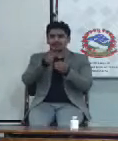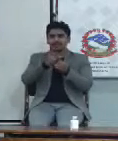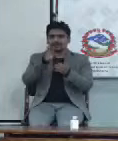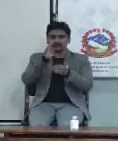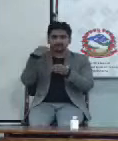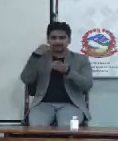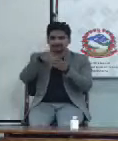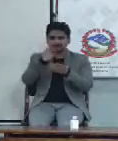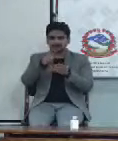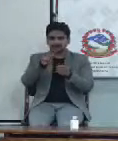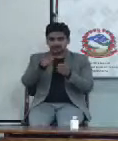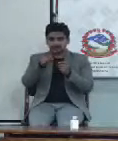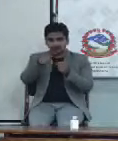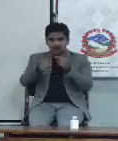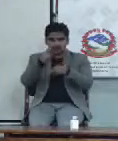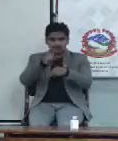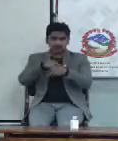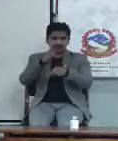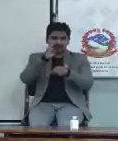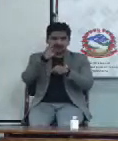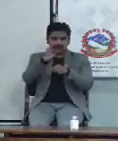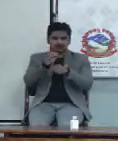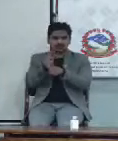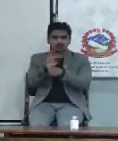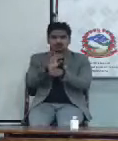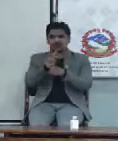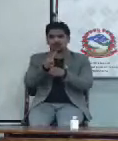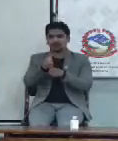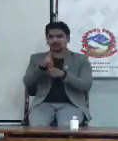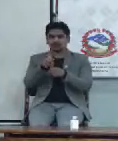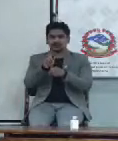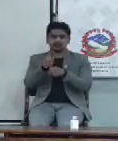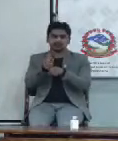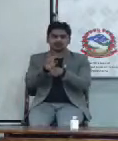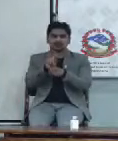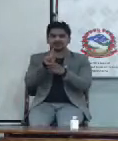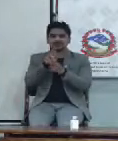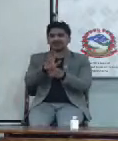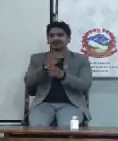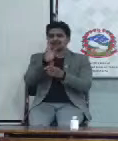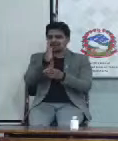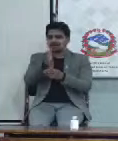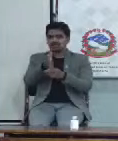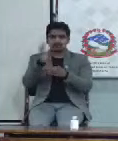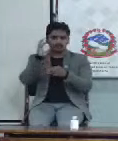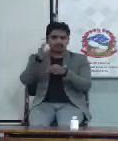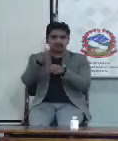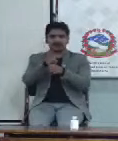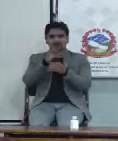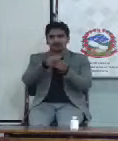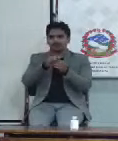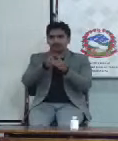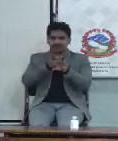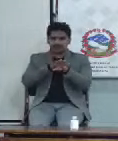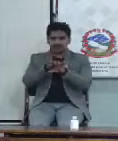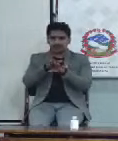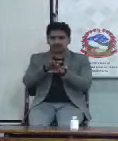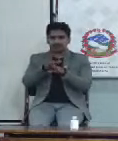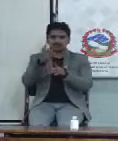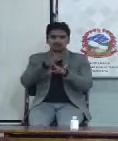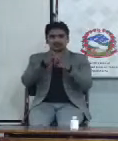people are very much suffered. Those who are involved in the tourism sector.